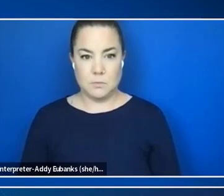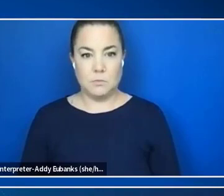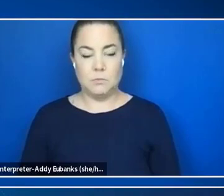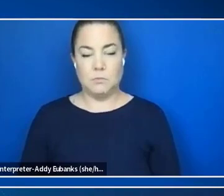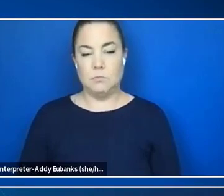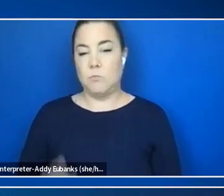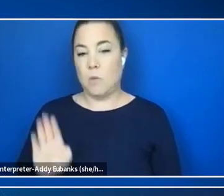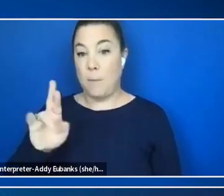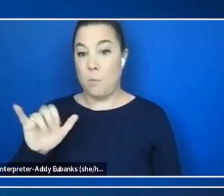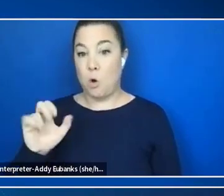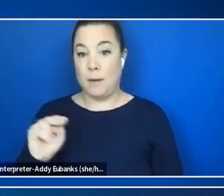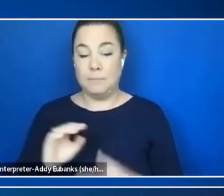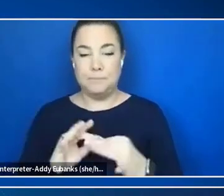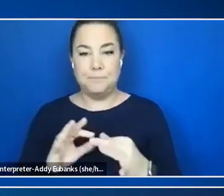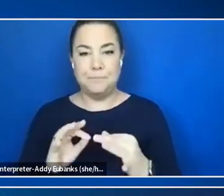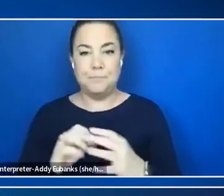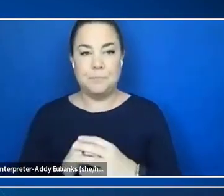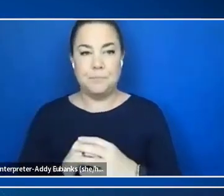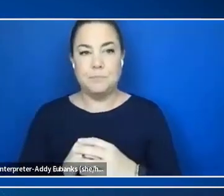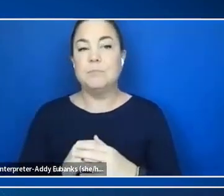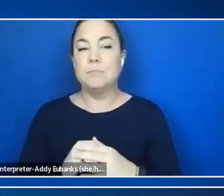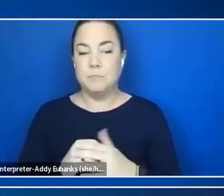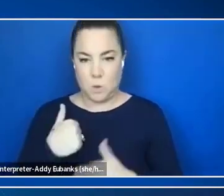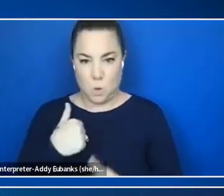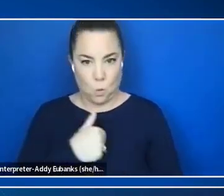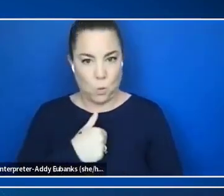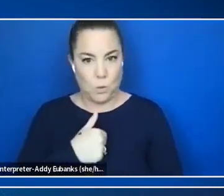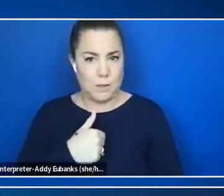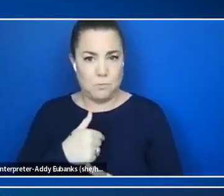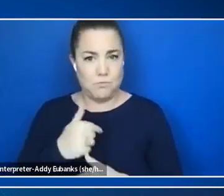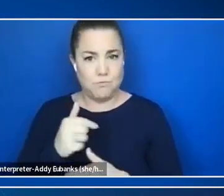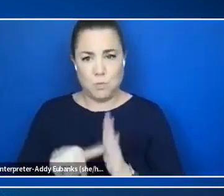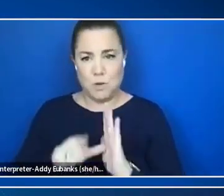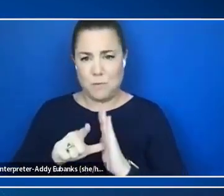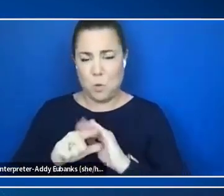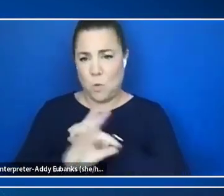So those will be reviewed the same way. I